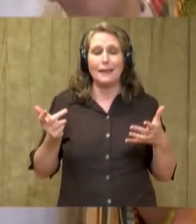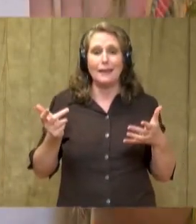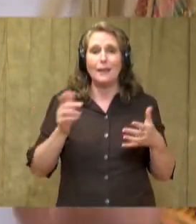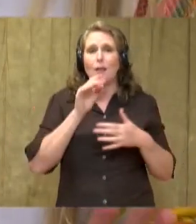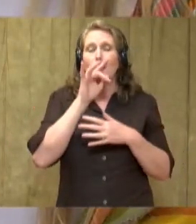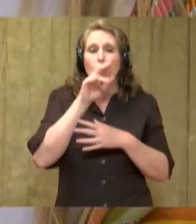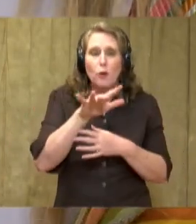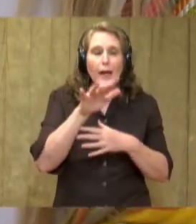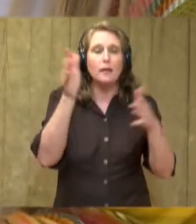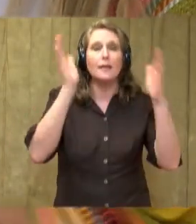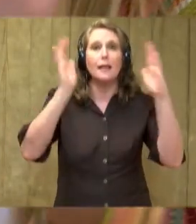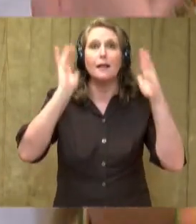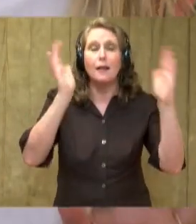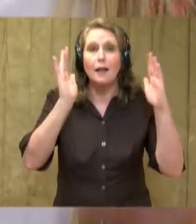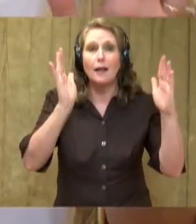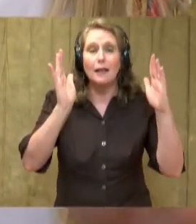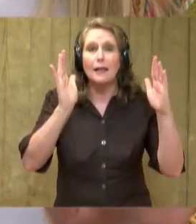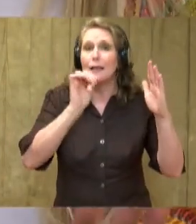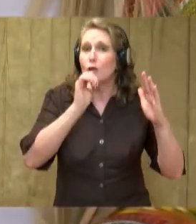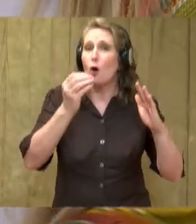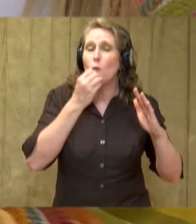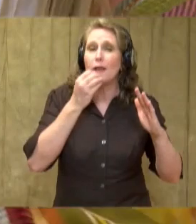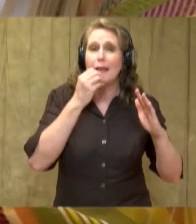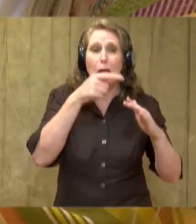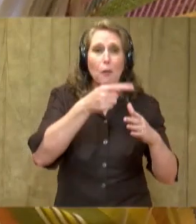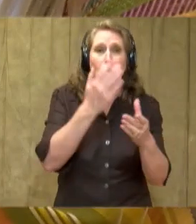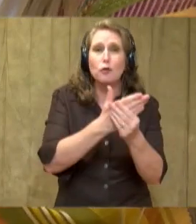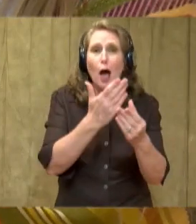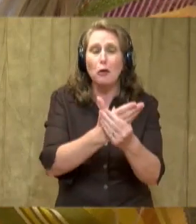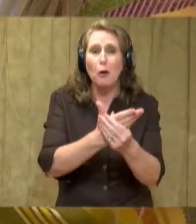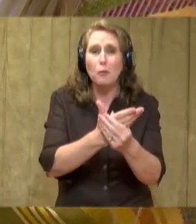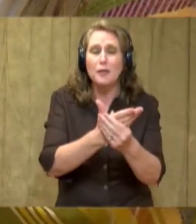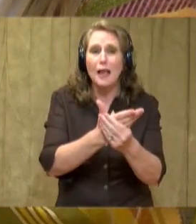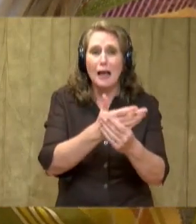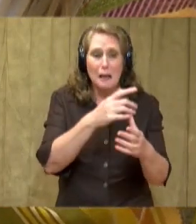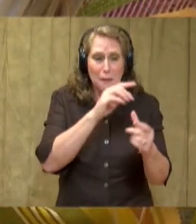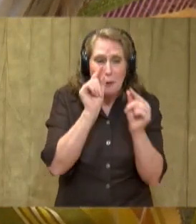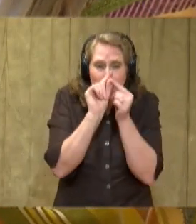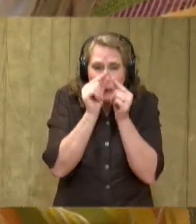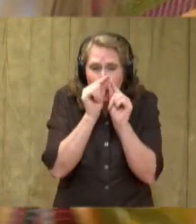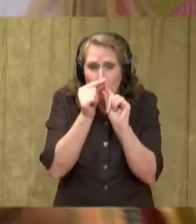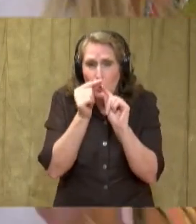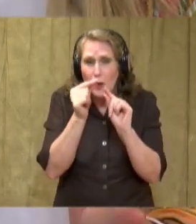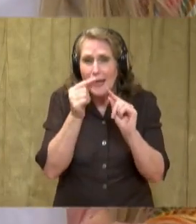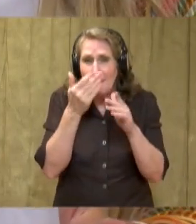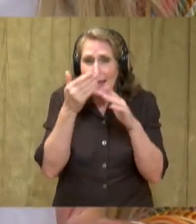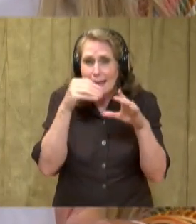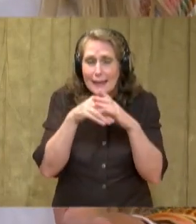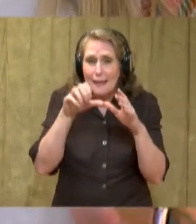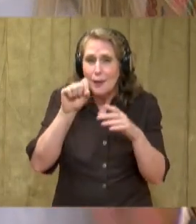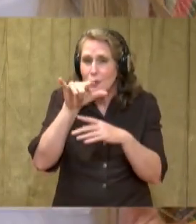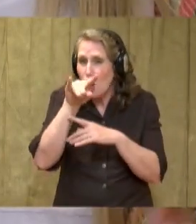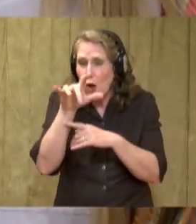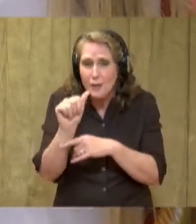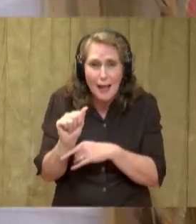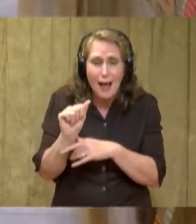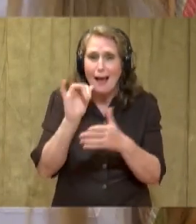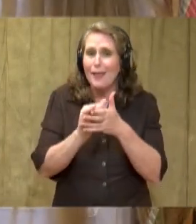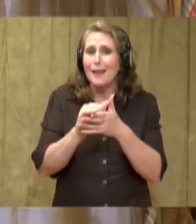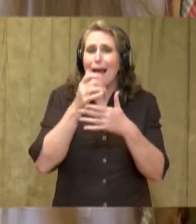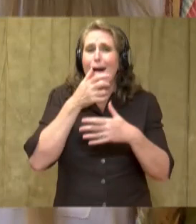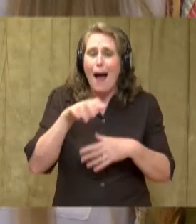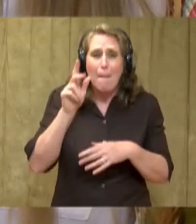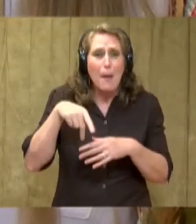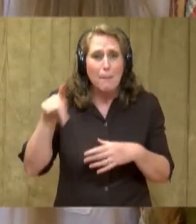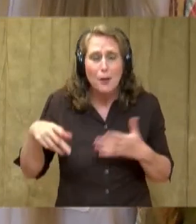Dragons, listen to me. Do not eat those tacos. Those little green specks in the salsa, those are